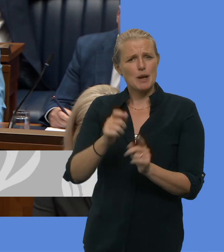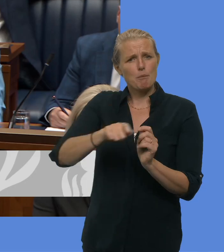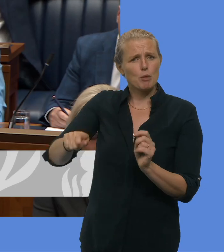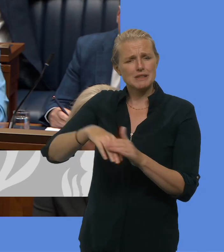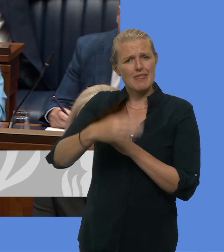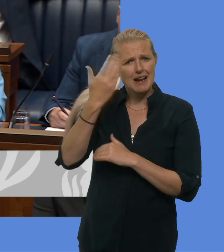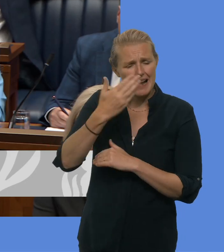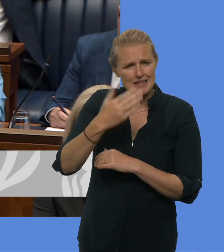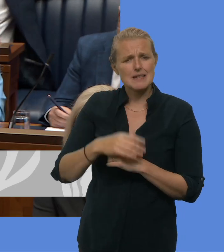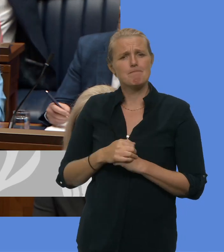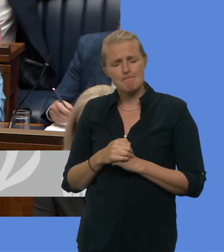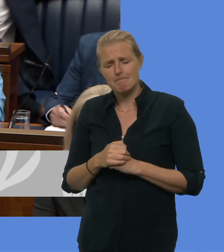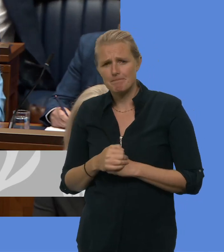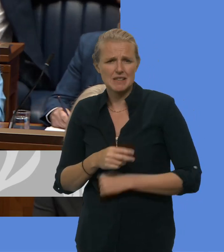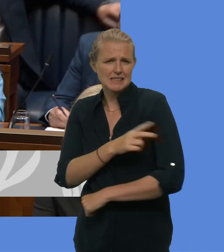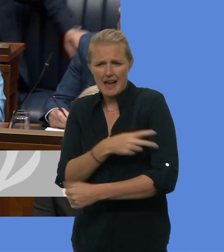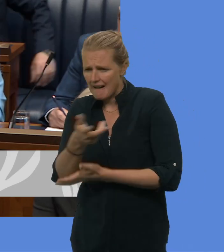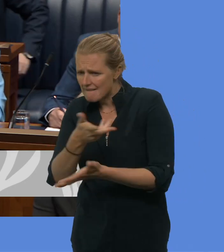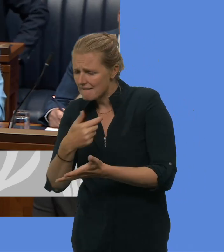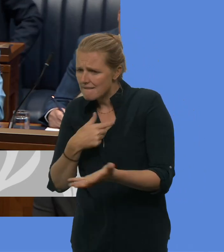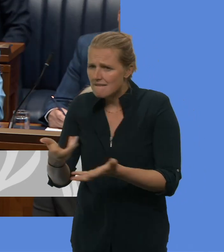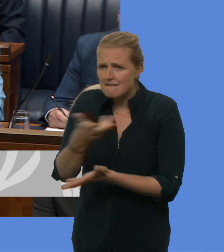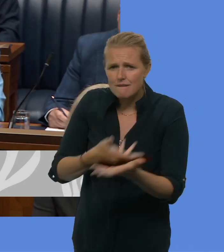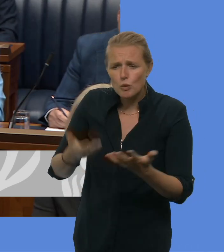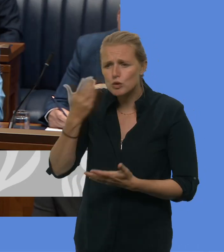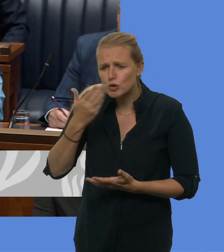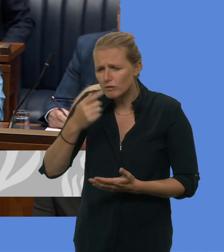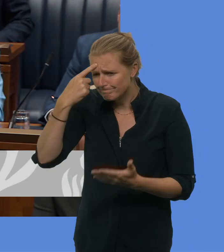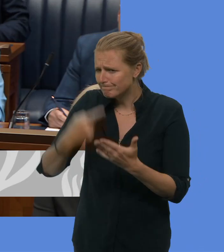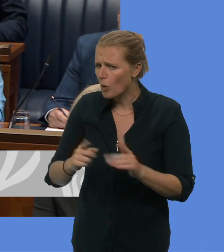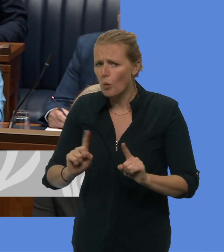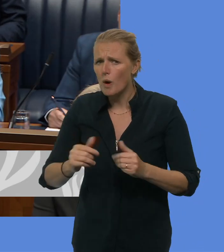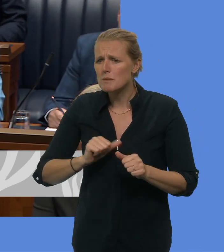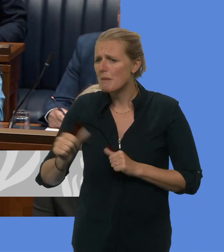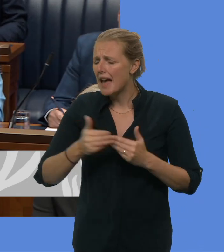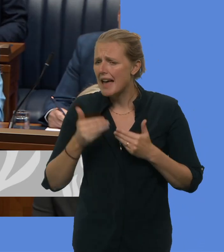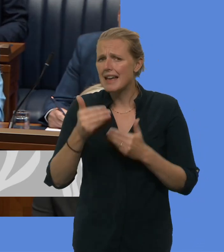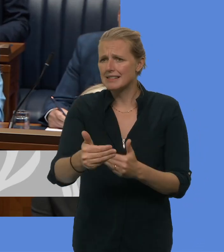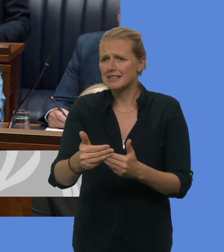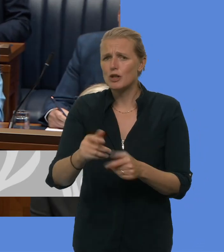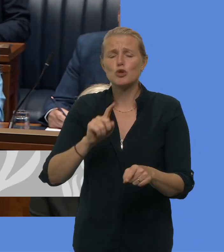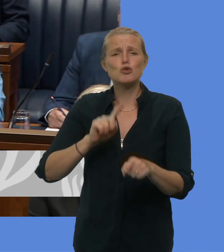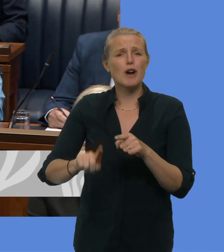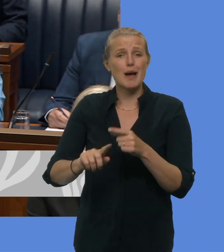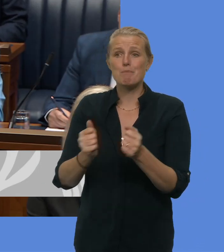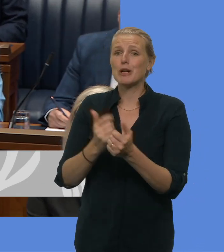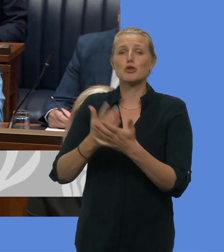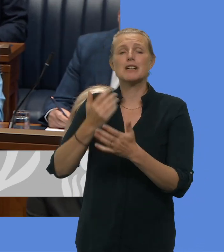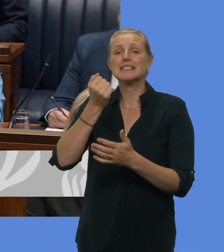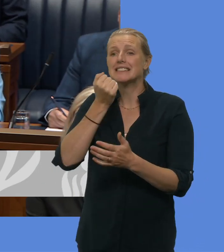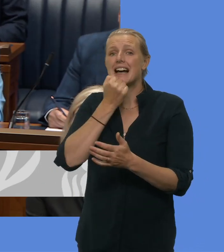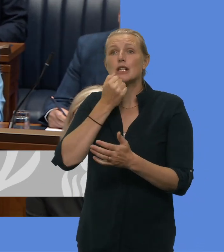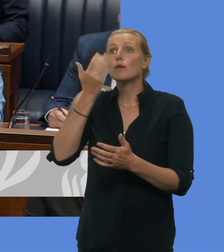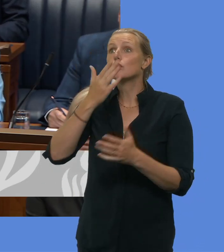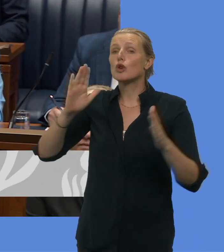Having engaged with the school, we identified a best way forward to right-size the school based upon the